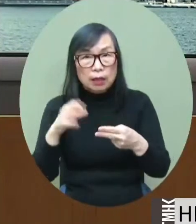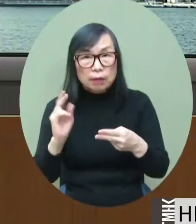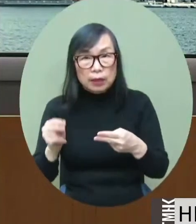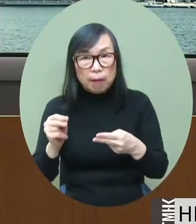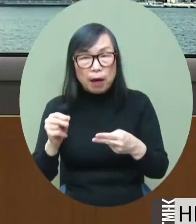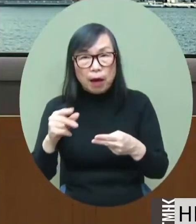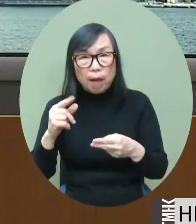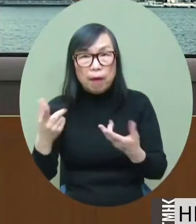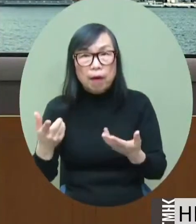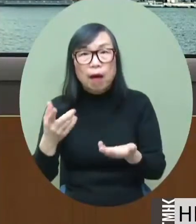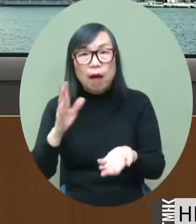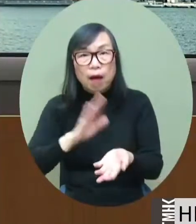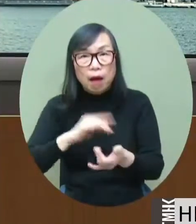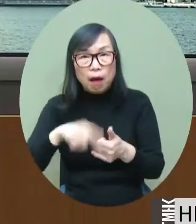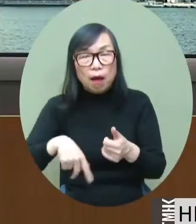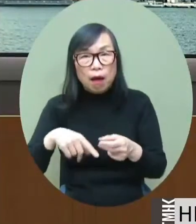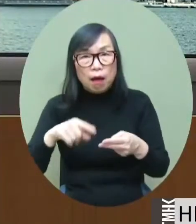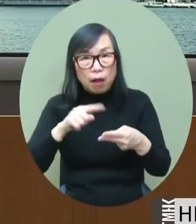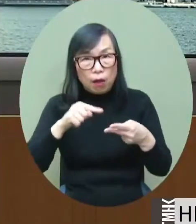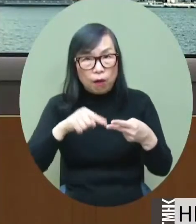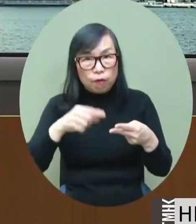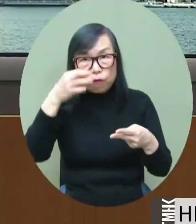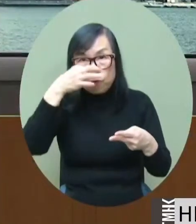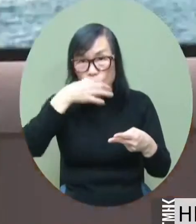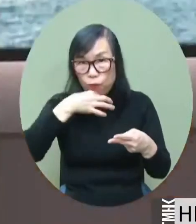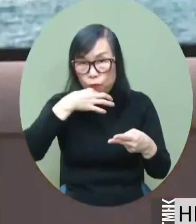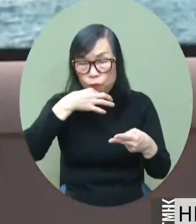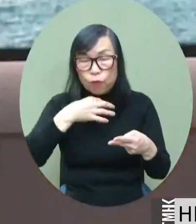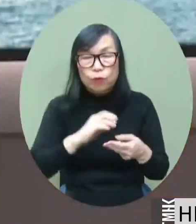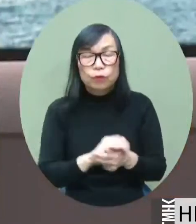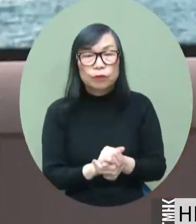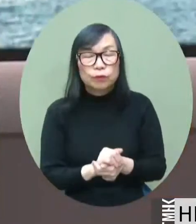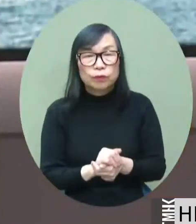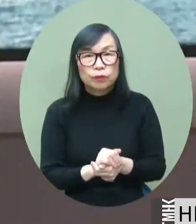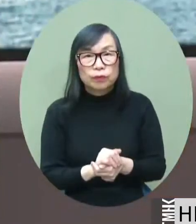the public hospitals have administered